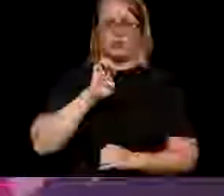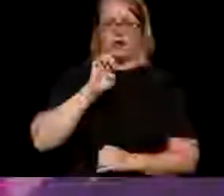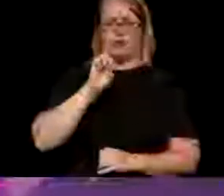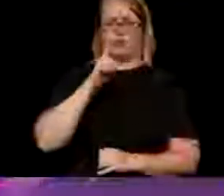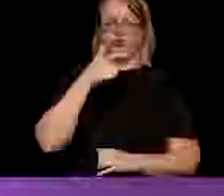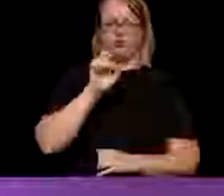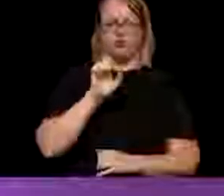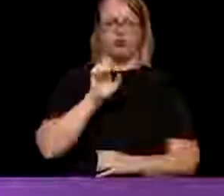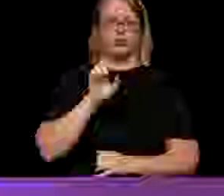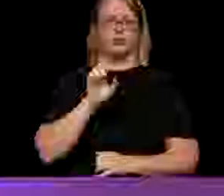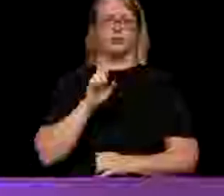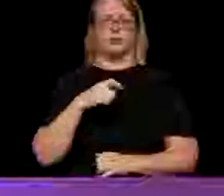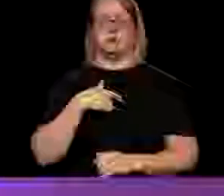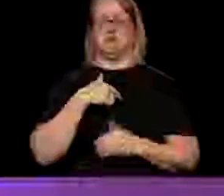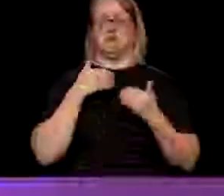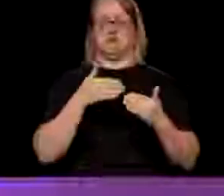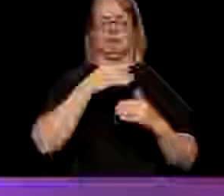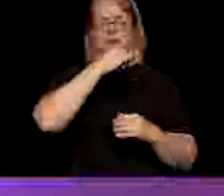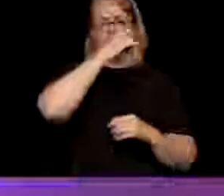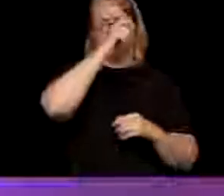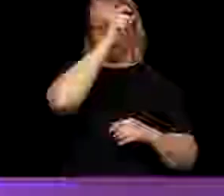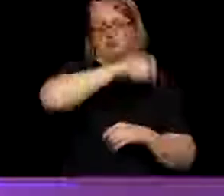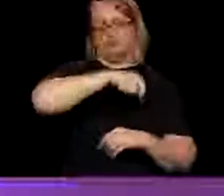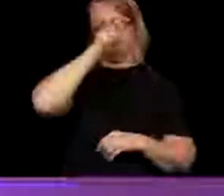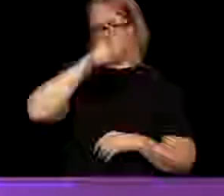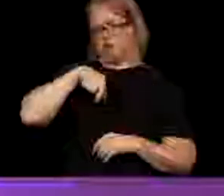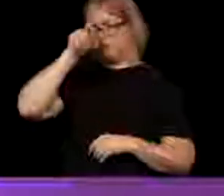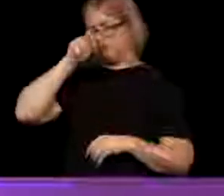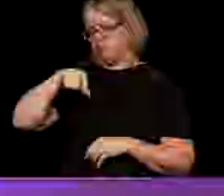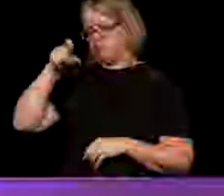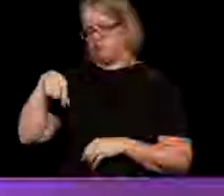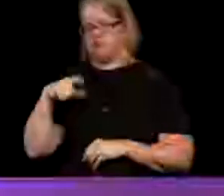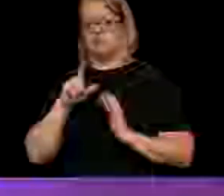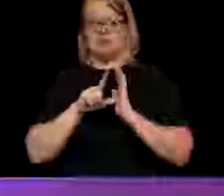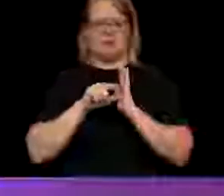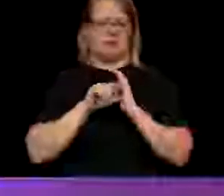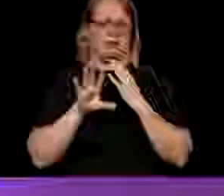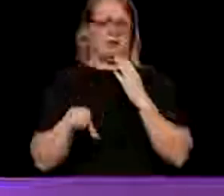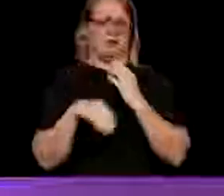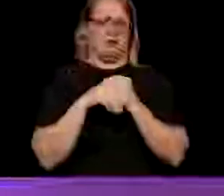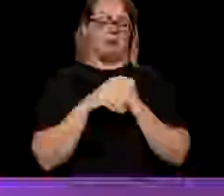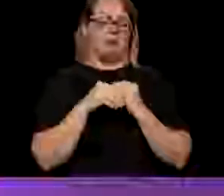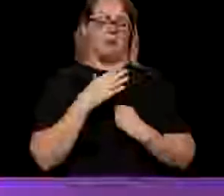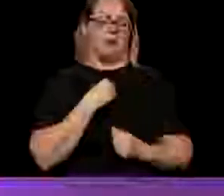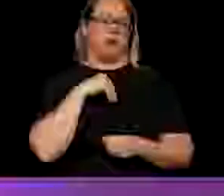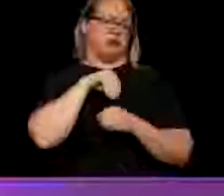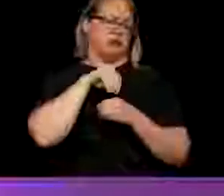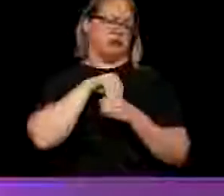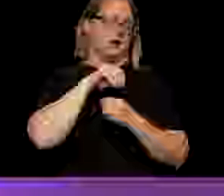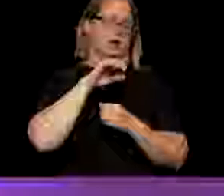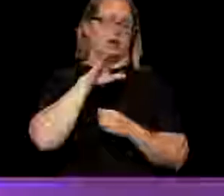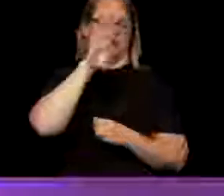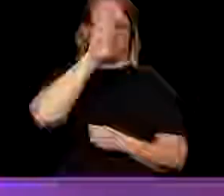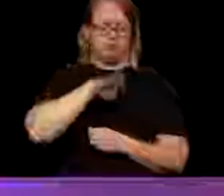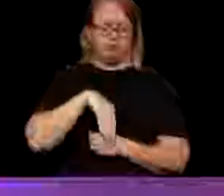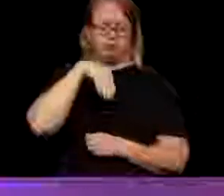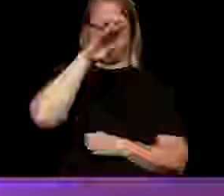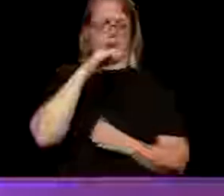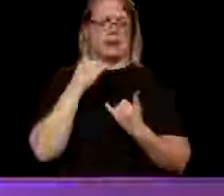here. I'm going to try to avoid making them go in the same